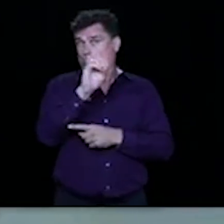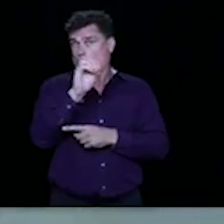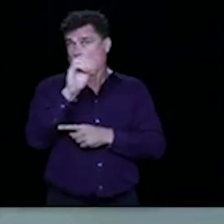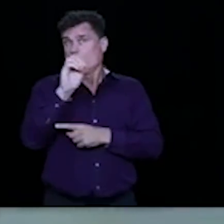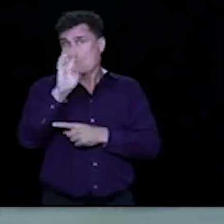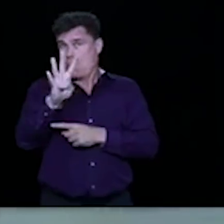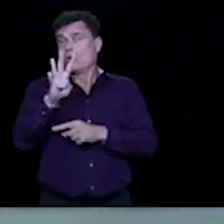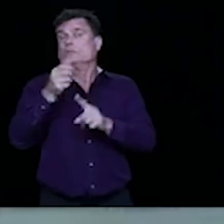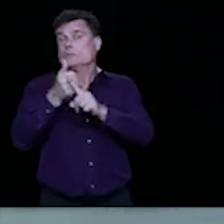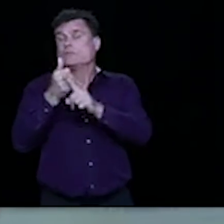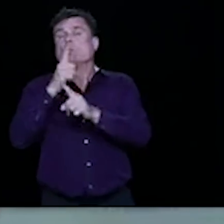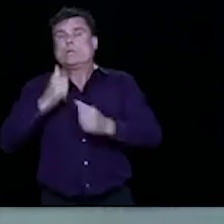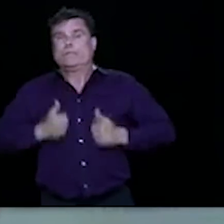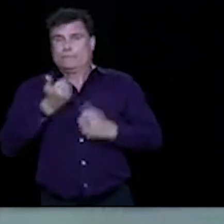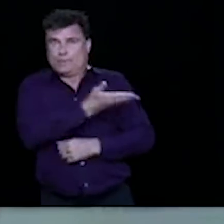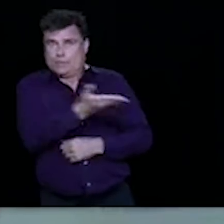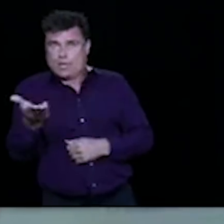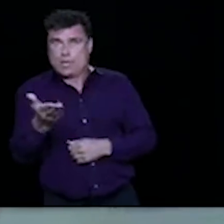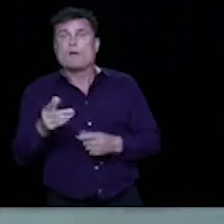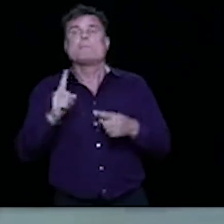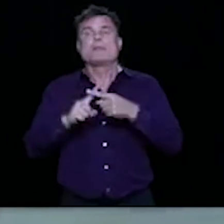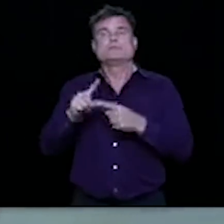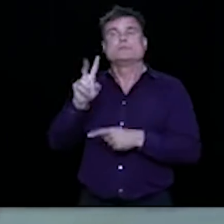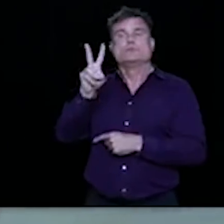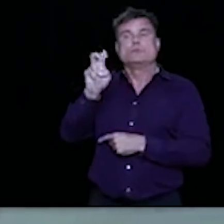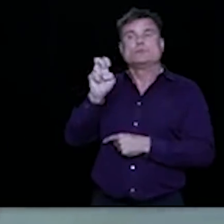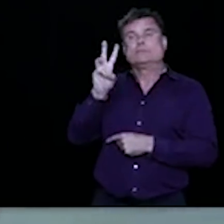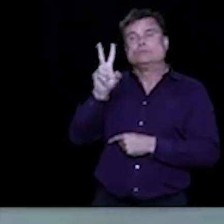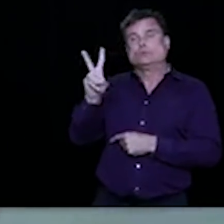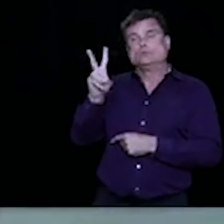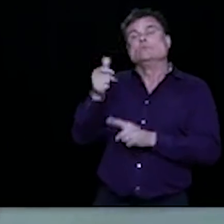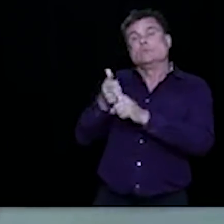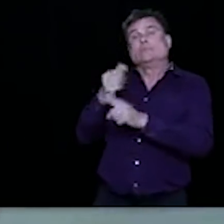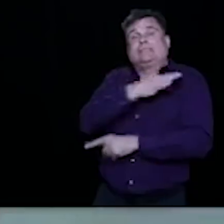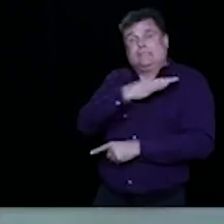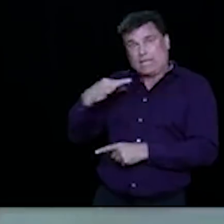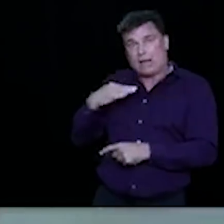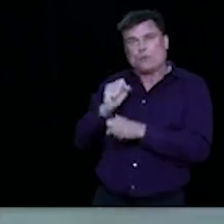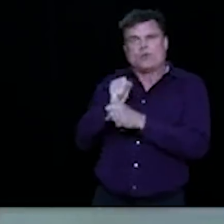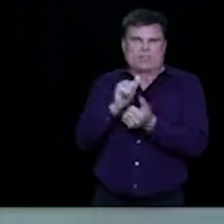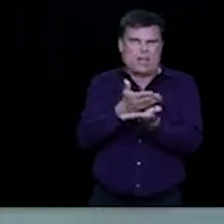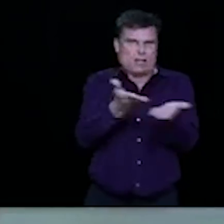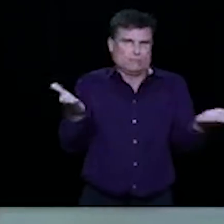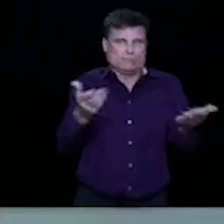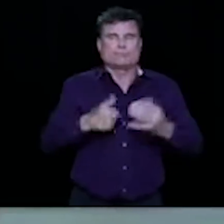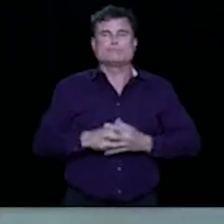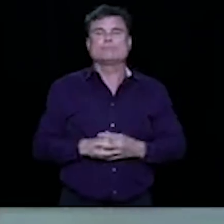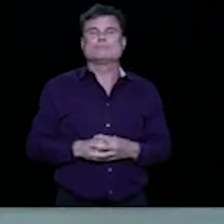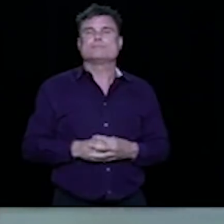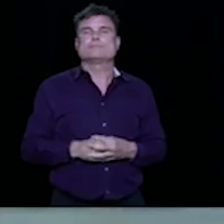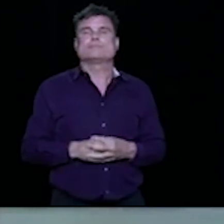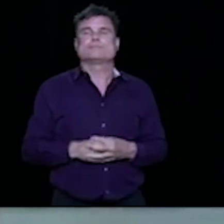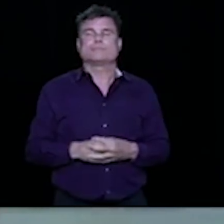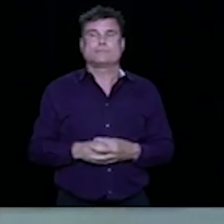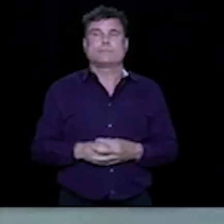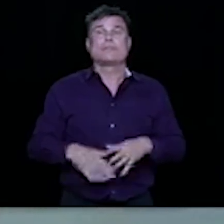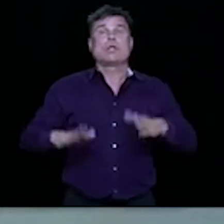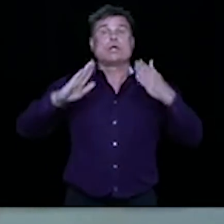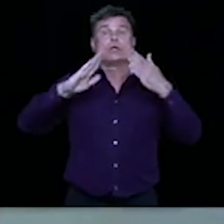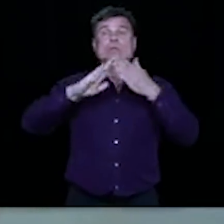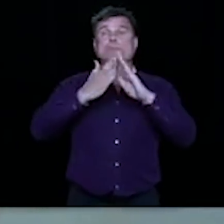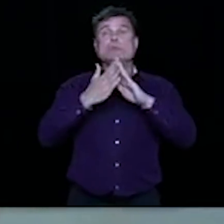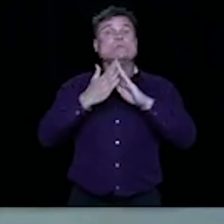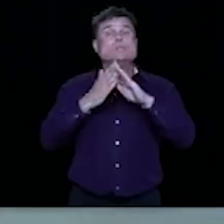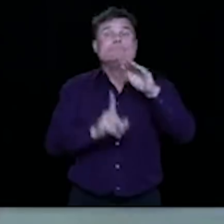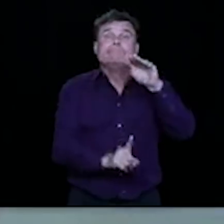staff. We have no new community outbreaks. However, there have been a number of exposure events, and